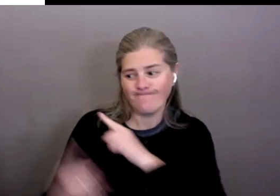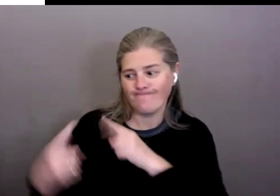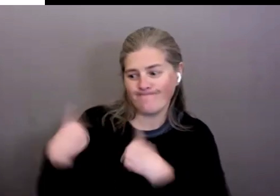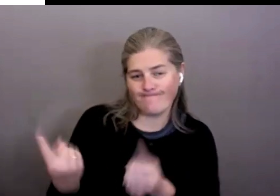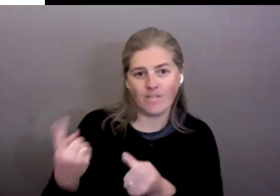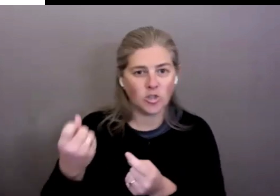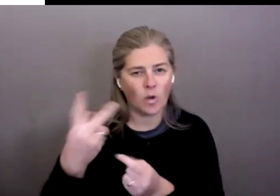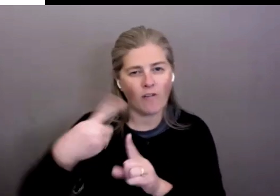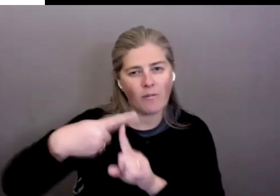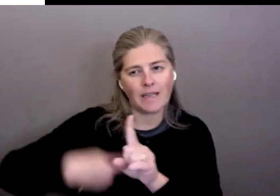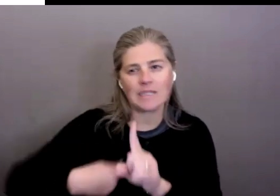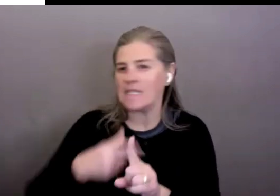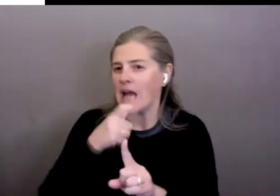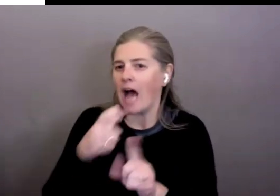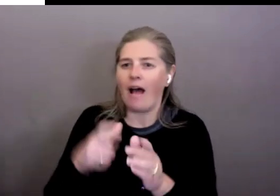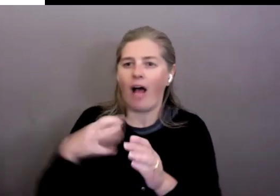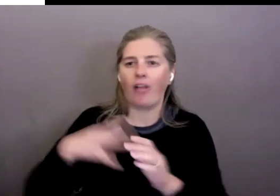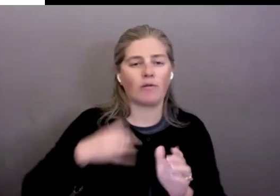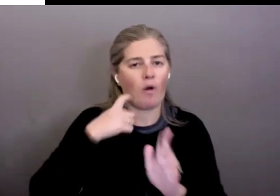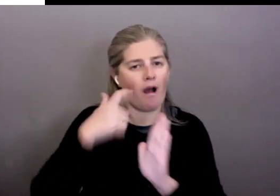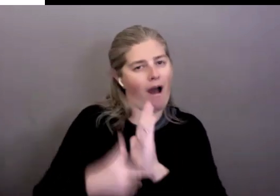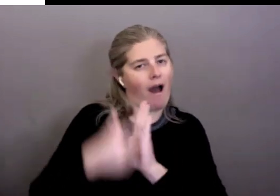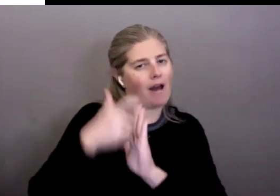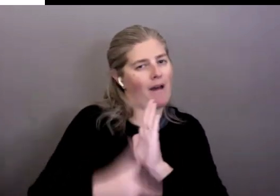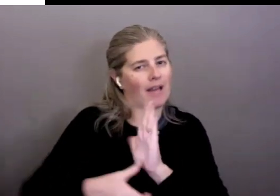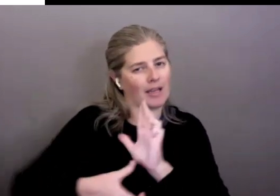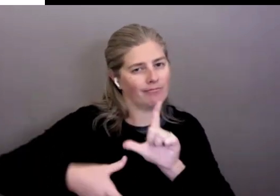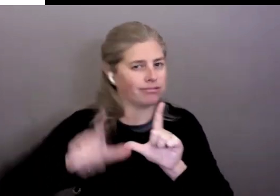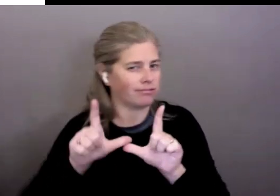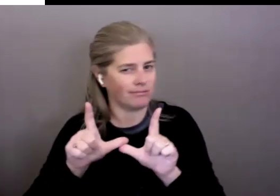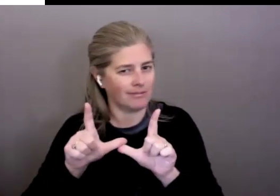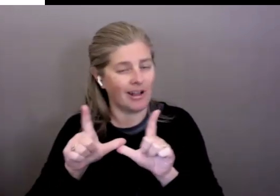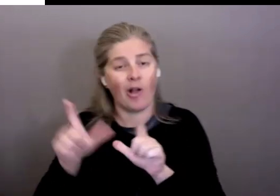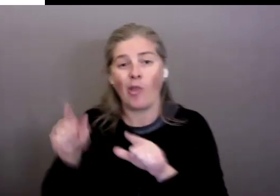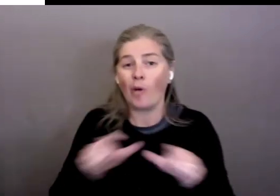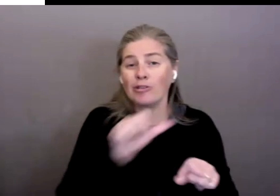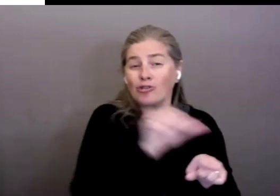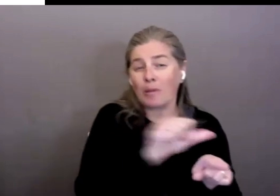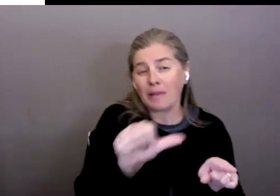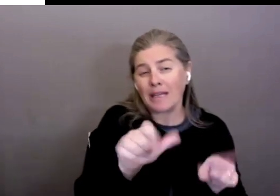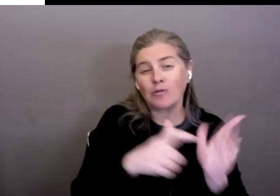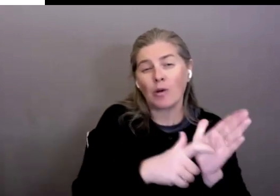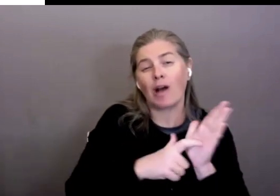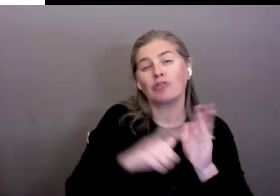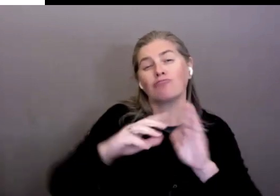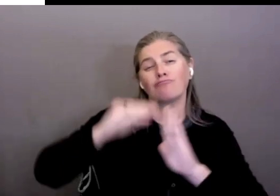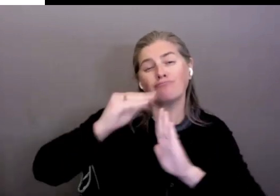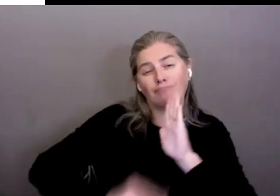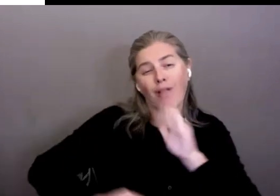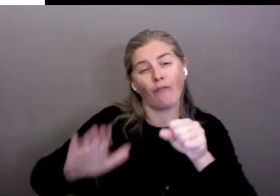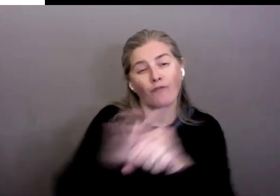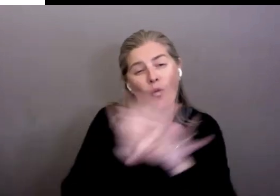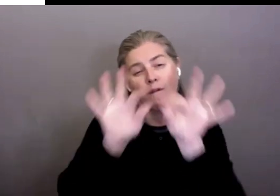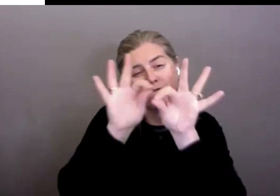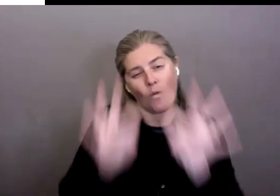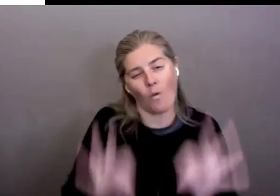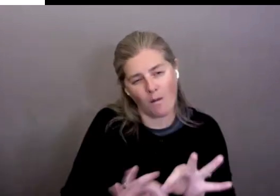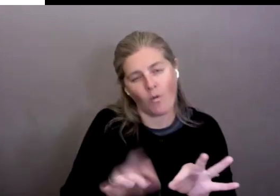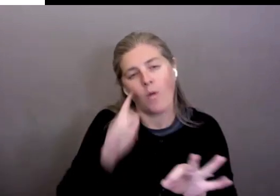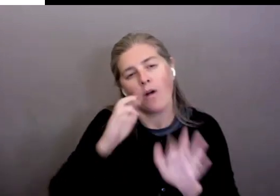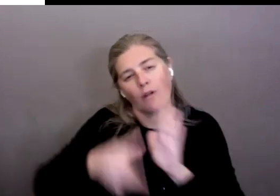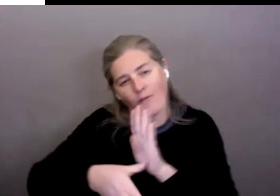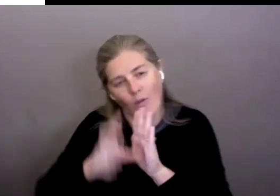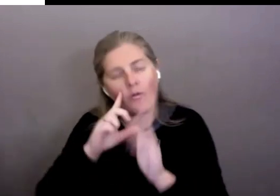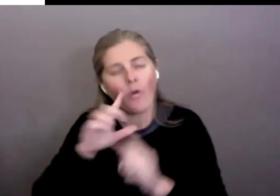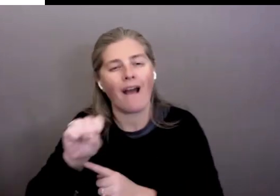agreements. Instead, AAAs in such situations must complete the entire form, which we will review for SUA review for each